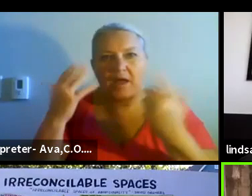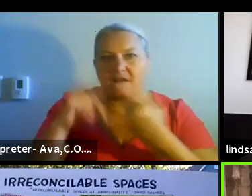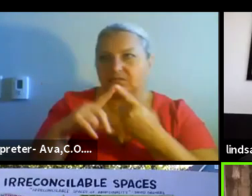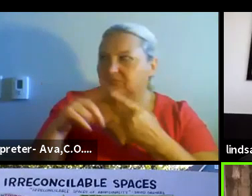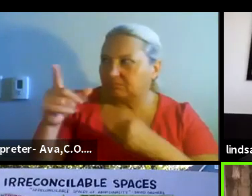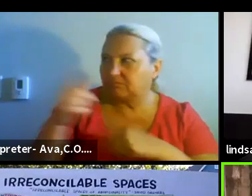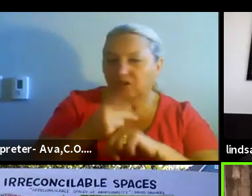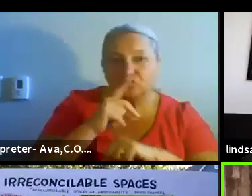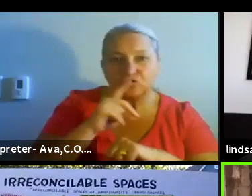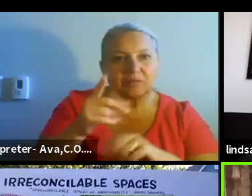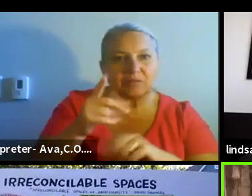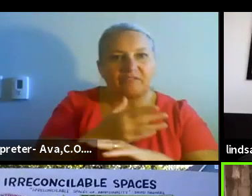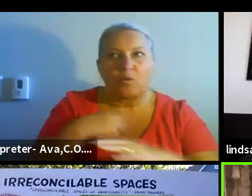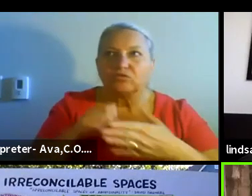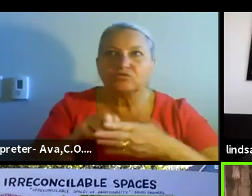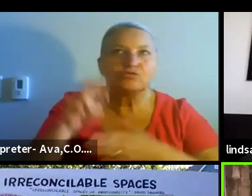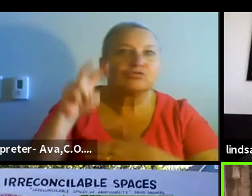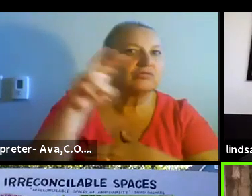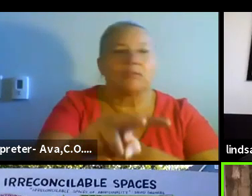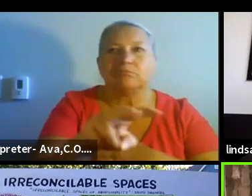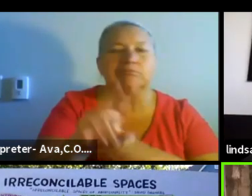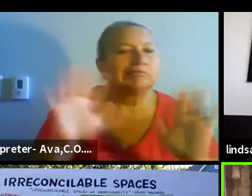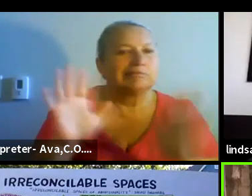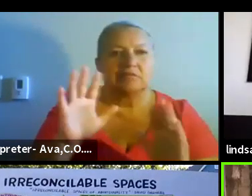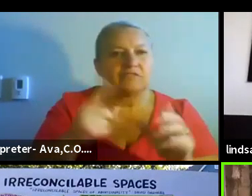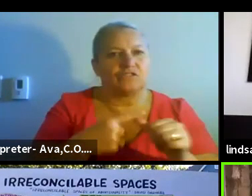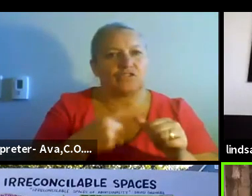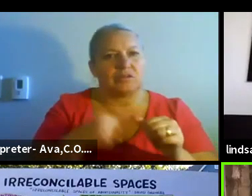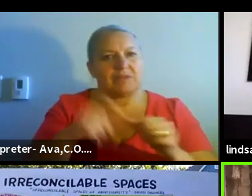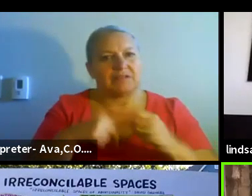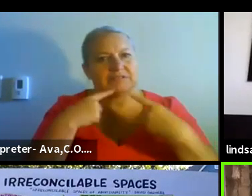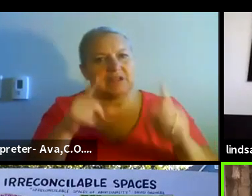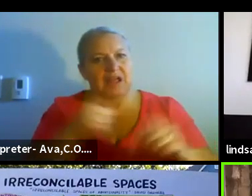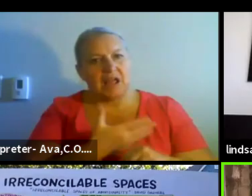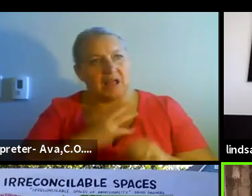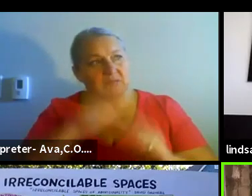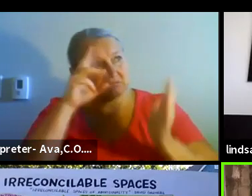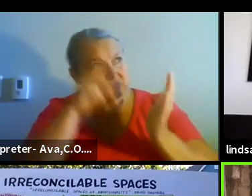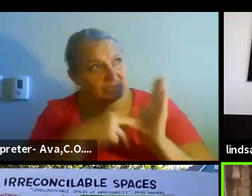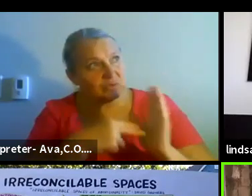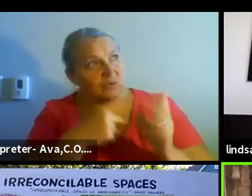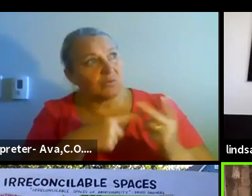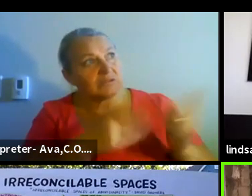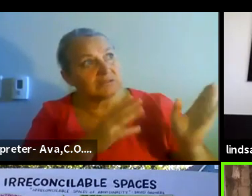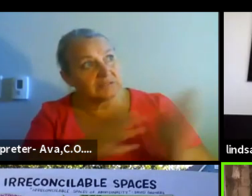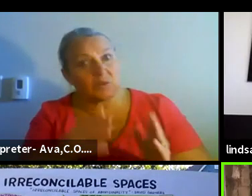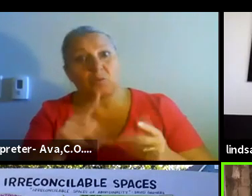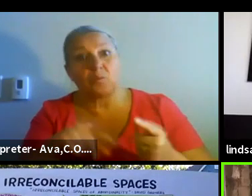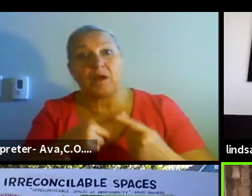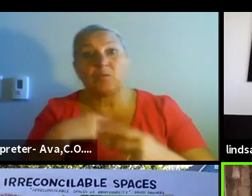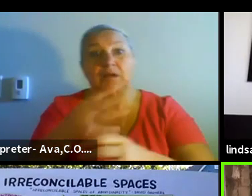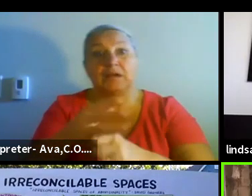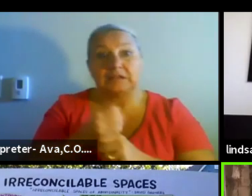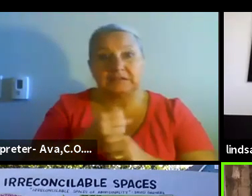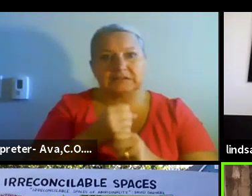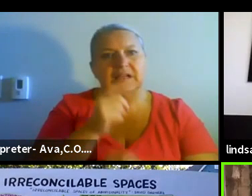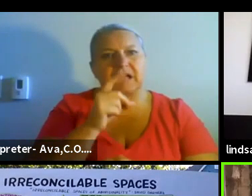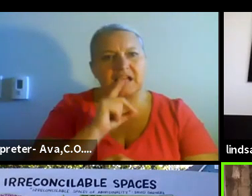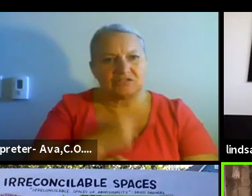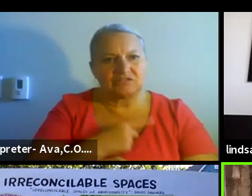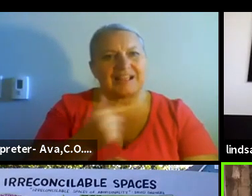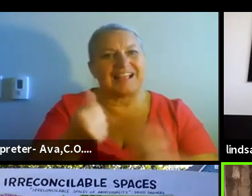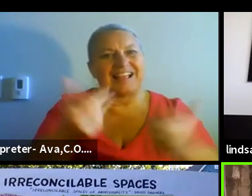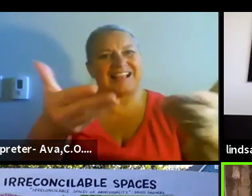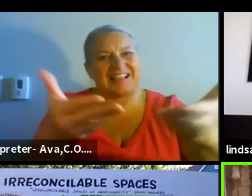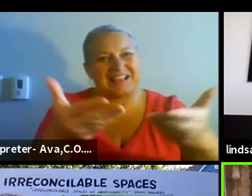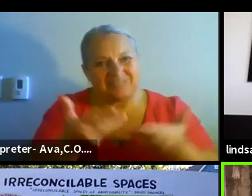call, announcing our presence and intentions, and until we have received a response, an invitation to